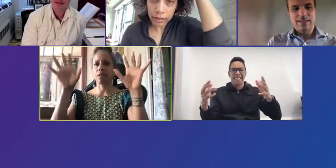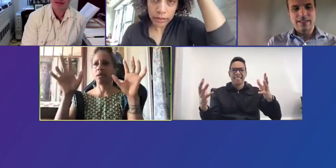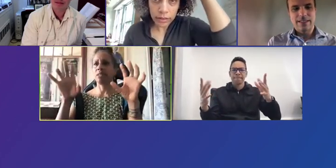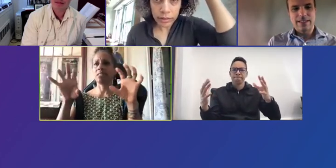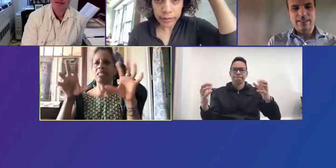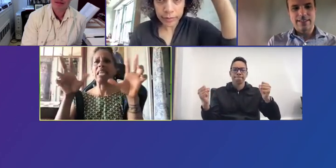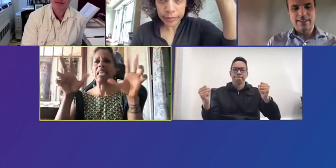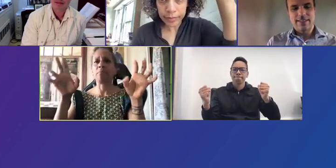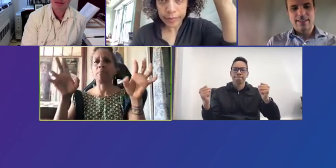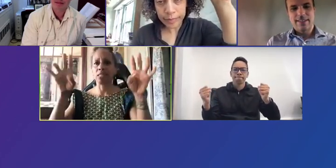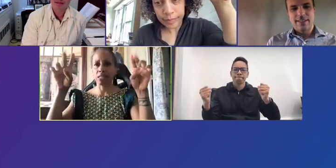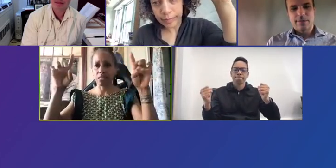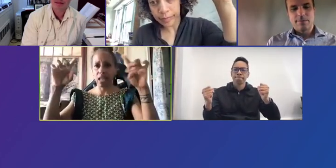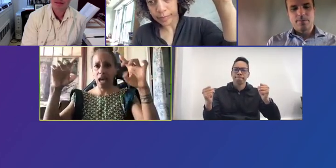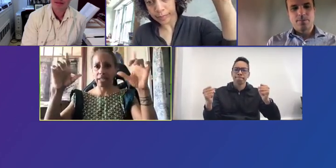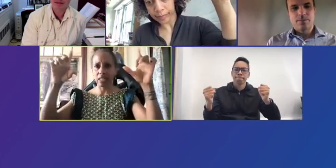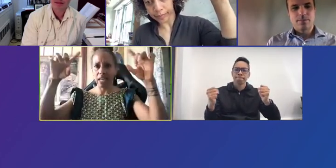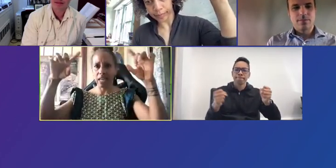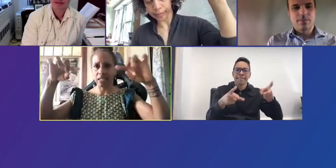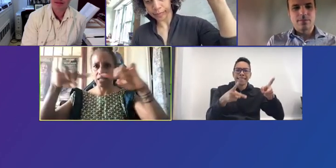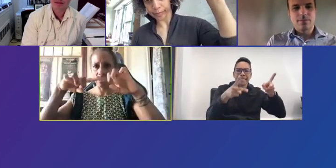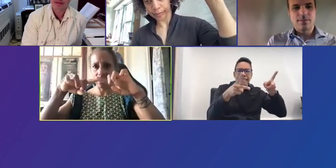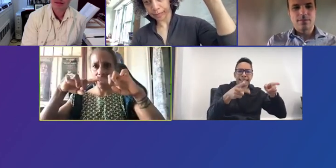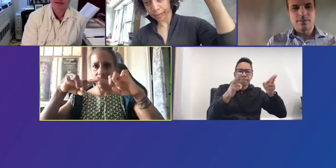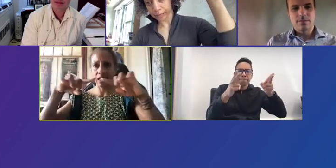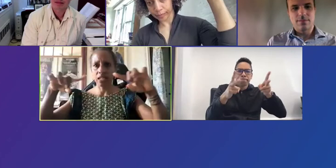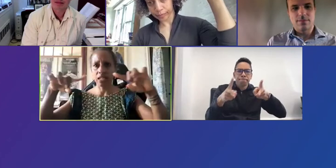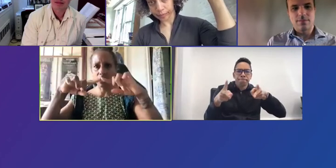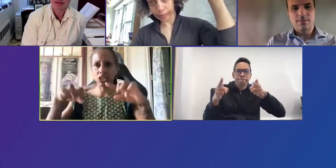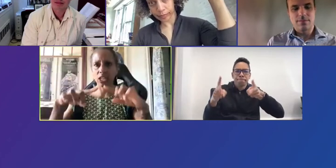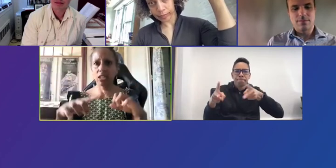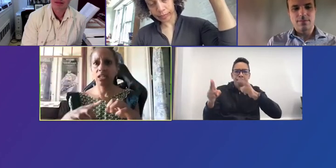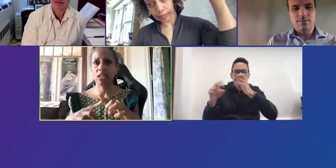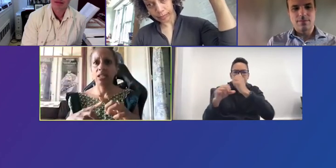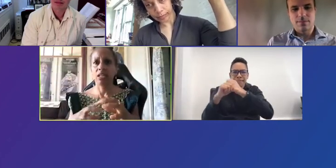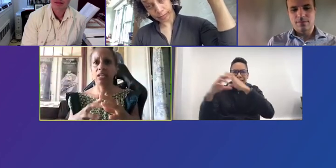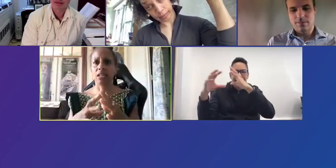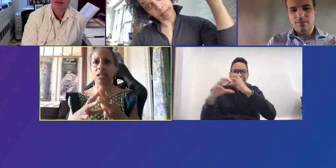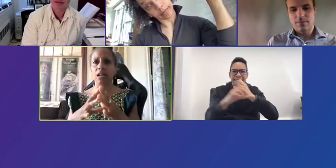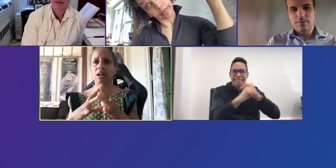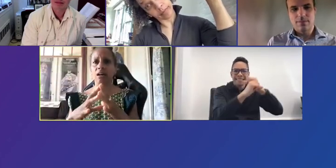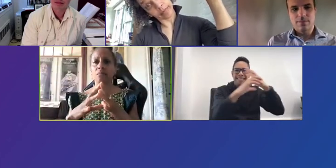these maybe synapses not yet like touching